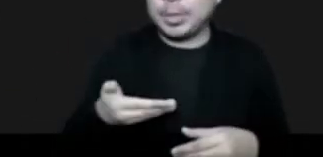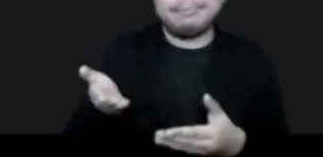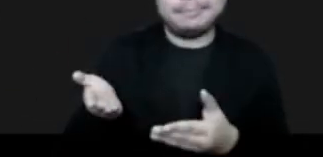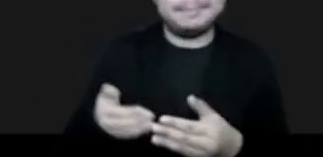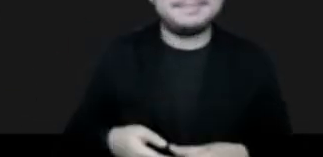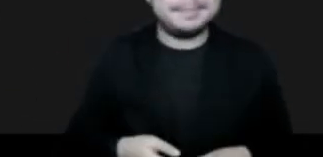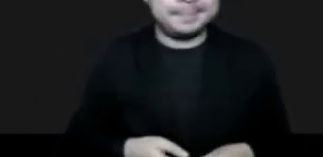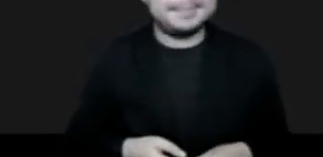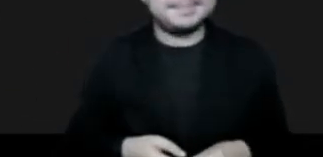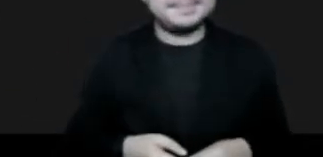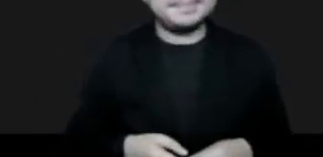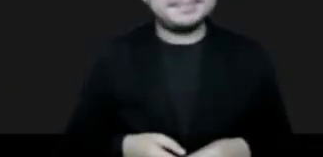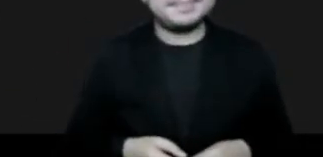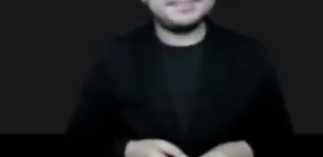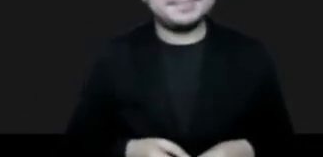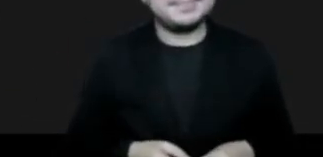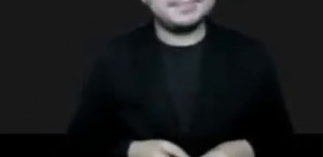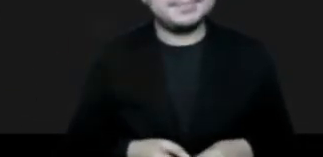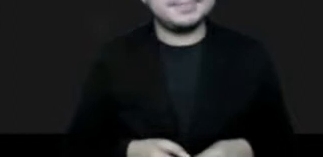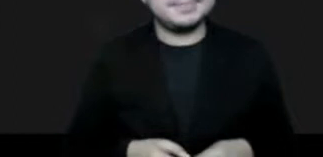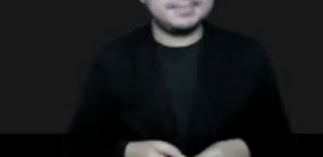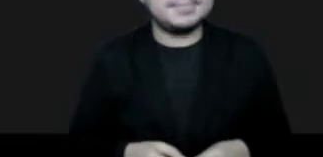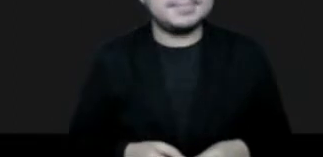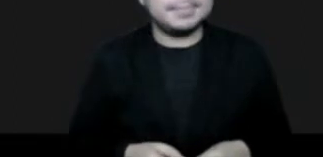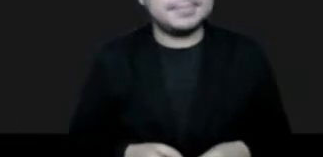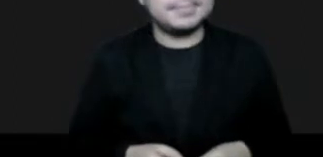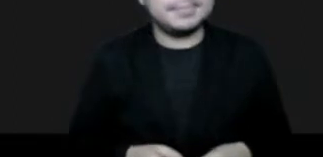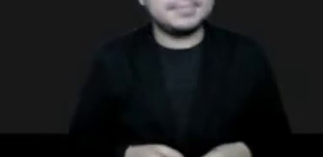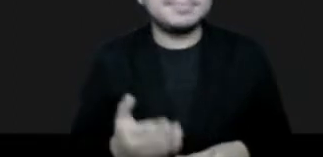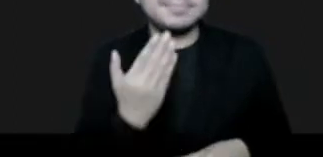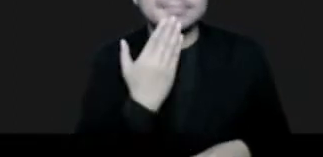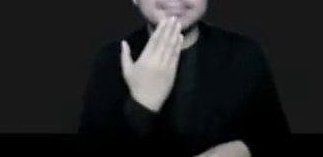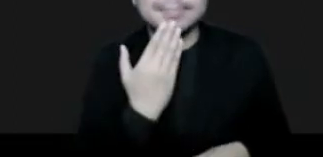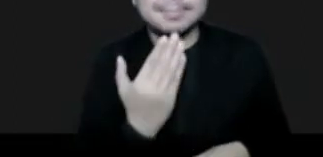Thank you very much, Chair, for this opportunity.